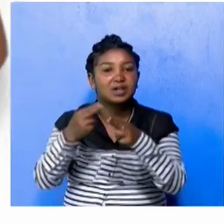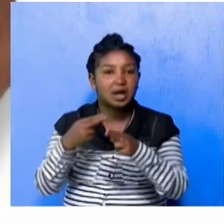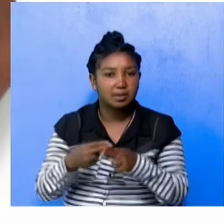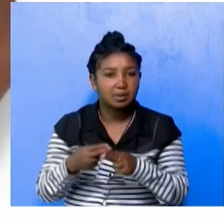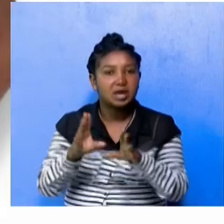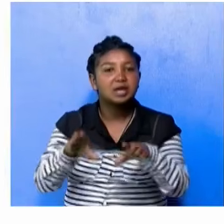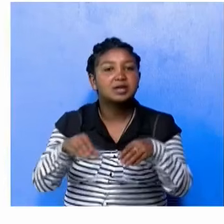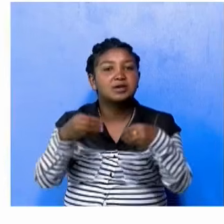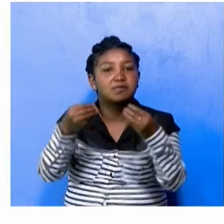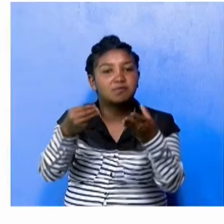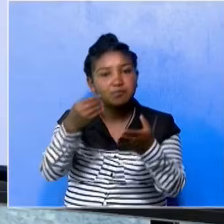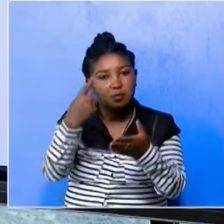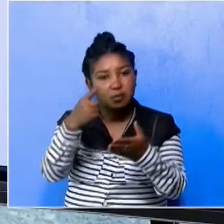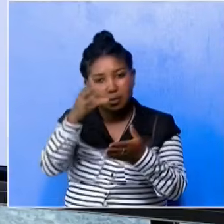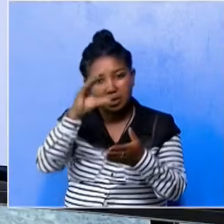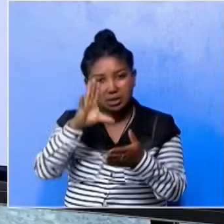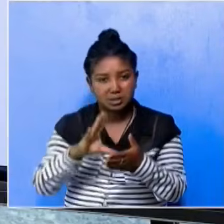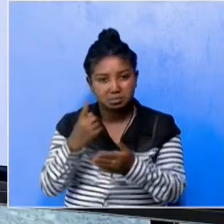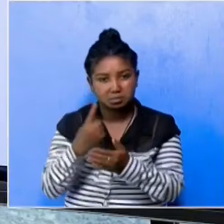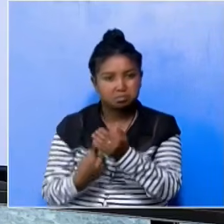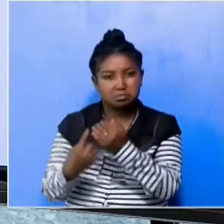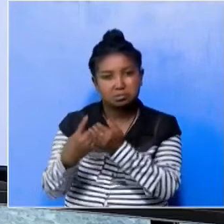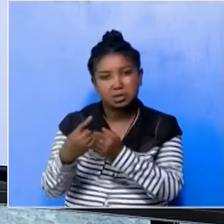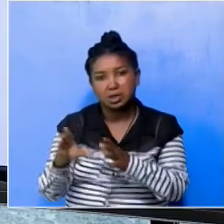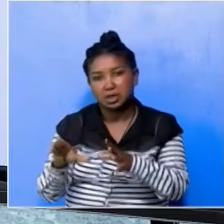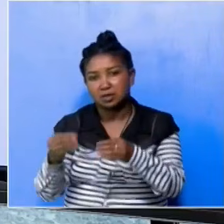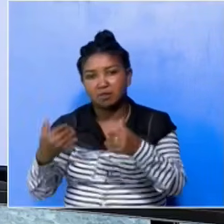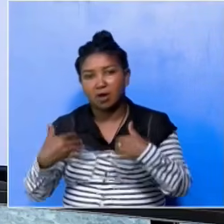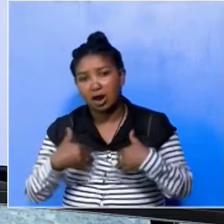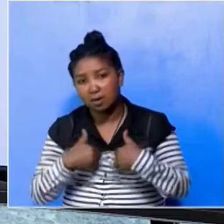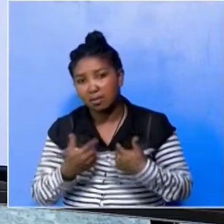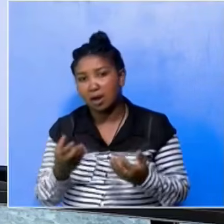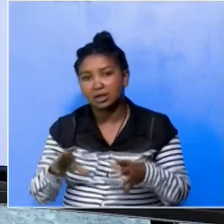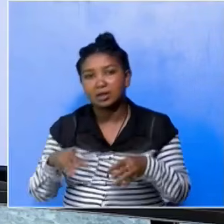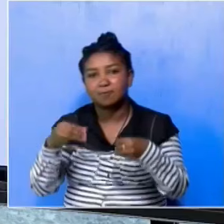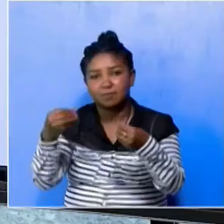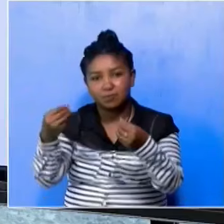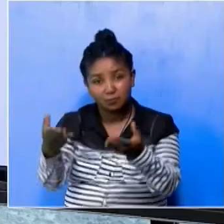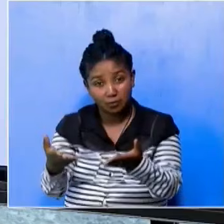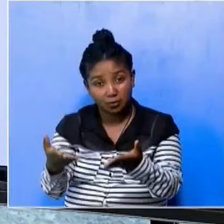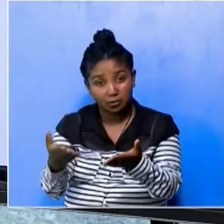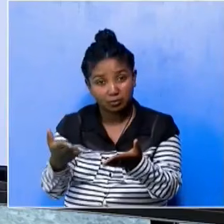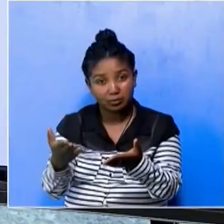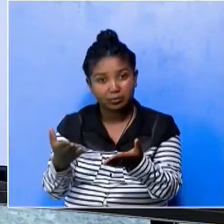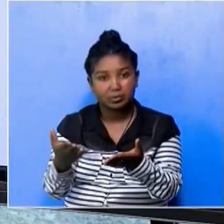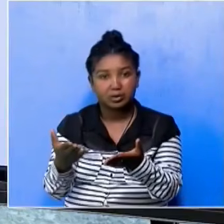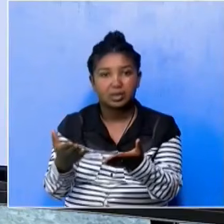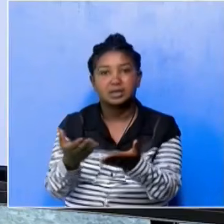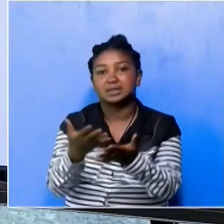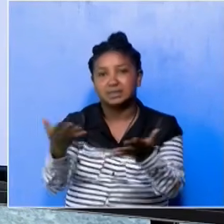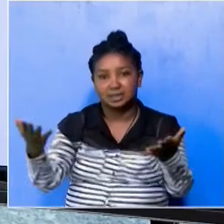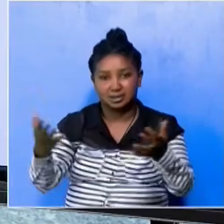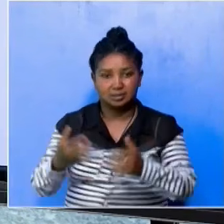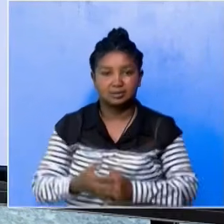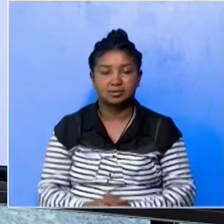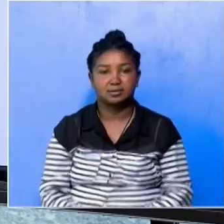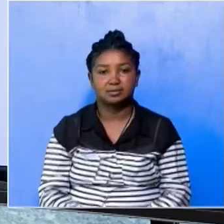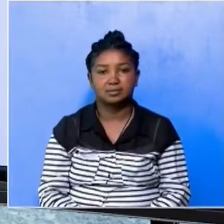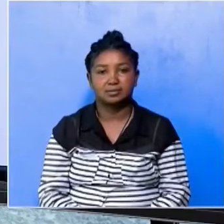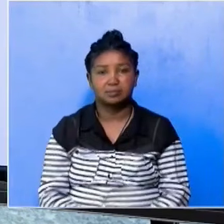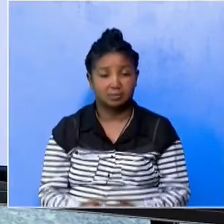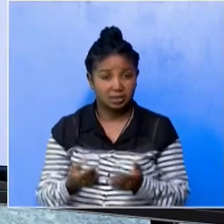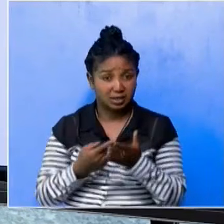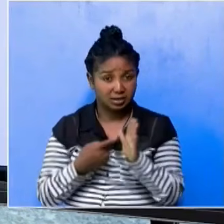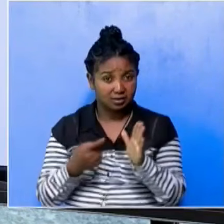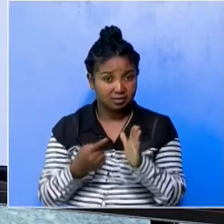be given for person, which can be given for animal, which can be given for thing, okay? Is it